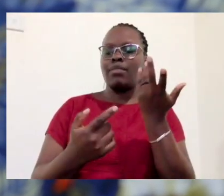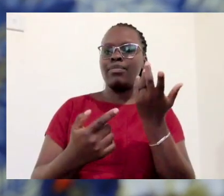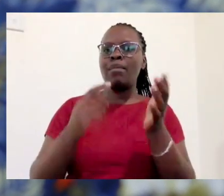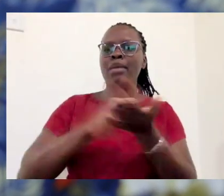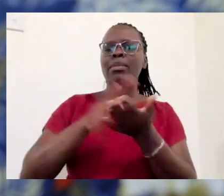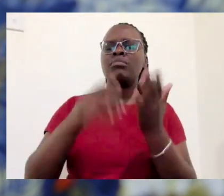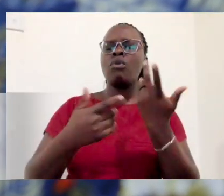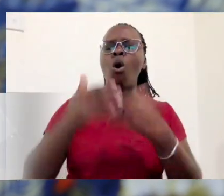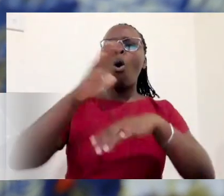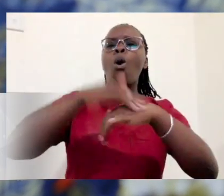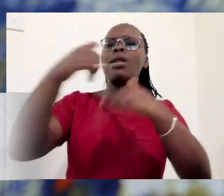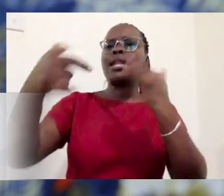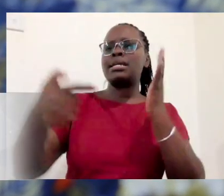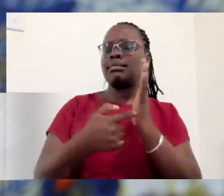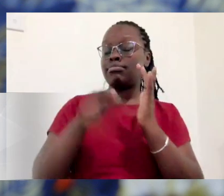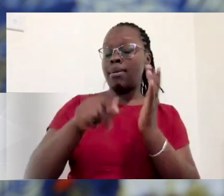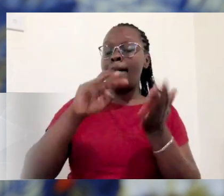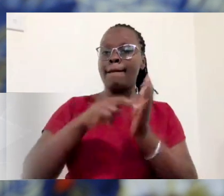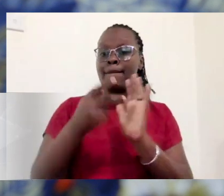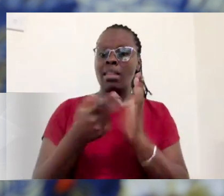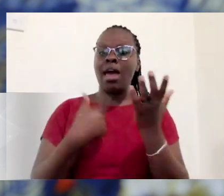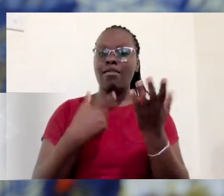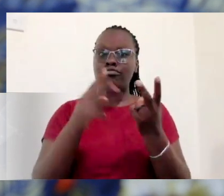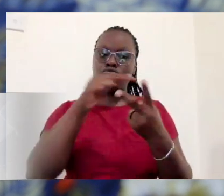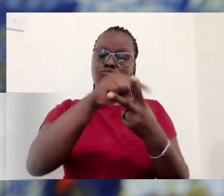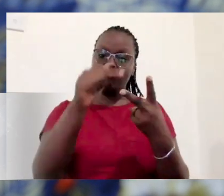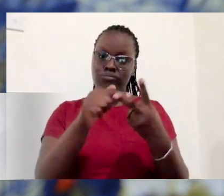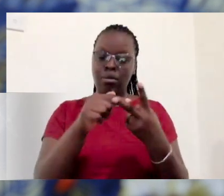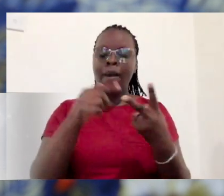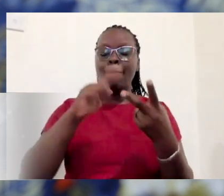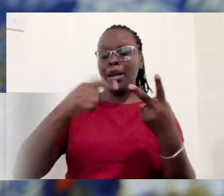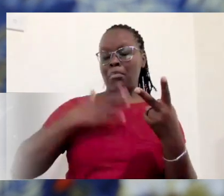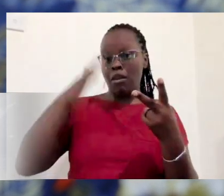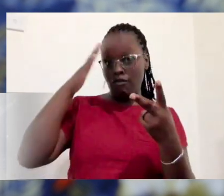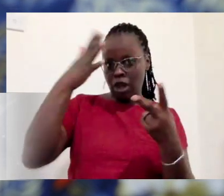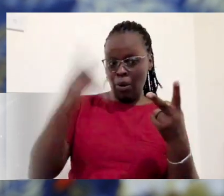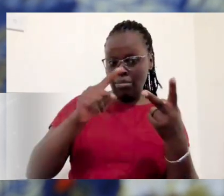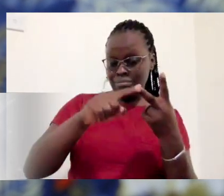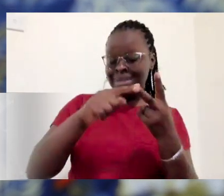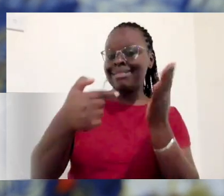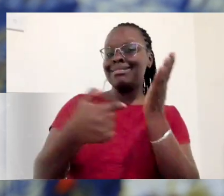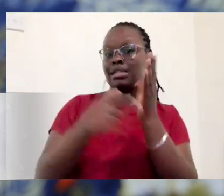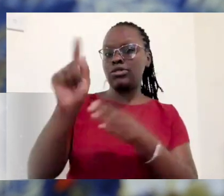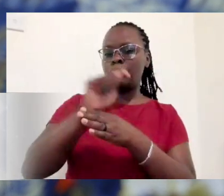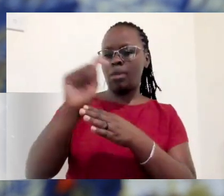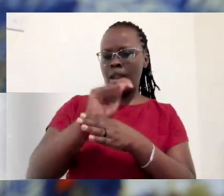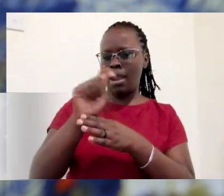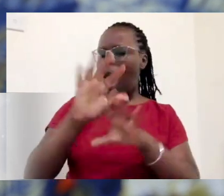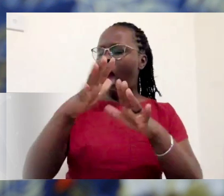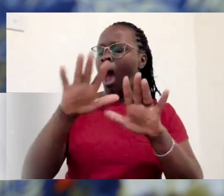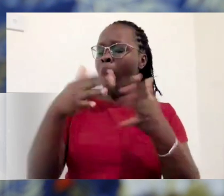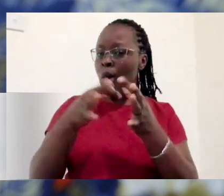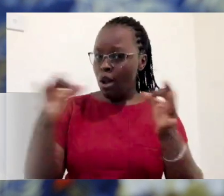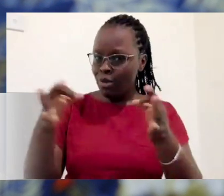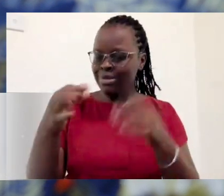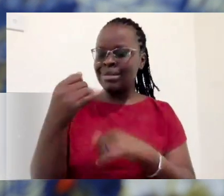has two folds to it. And the one that I'm involved in is what we call the tech training. Tech training is a